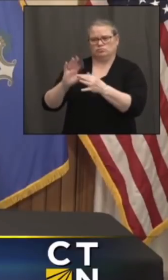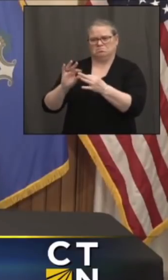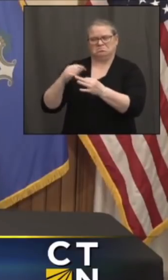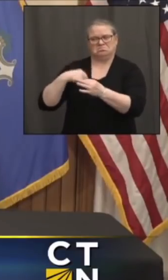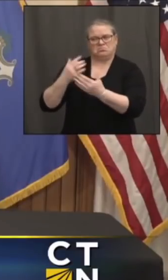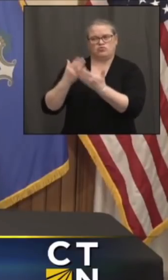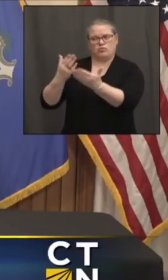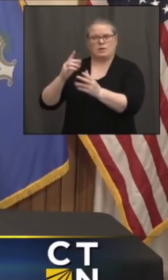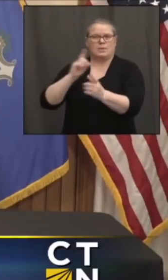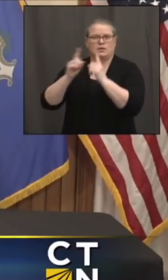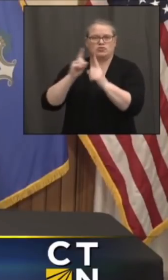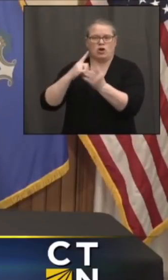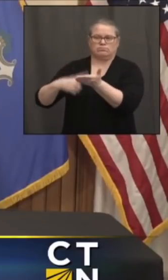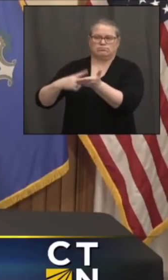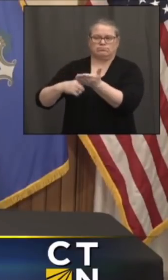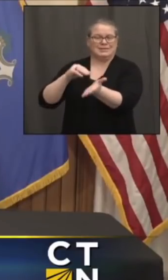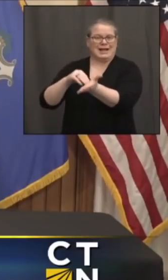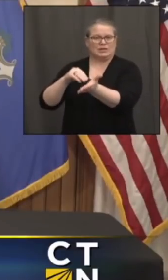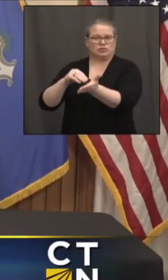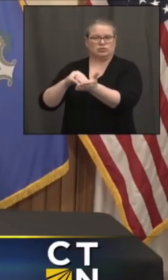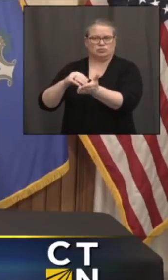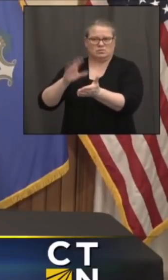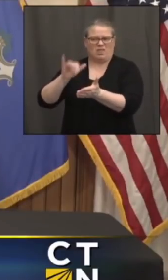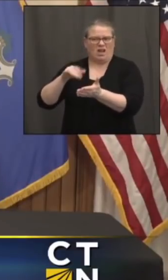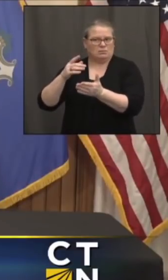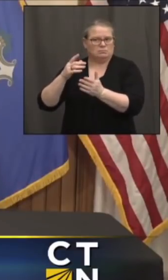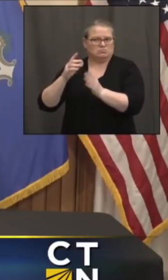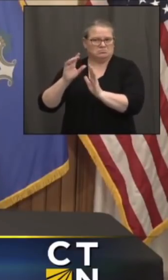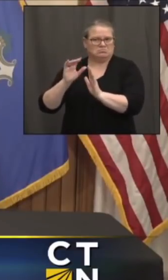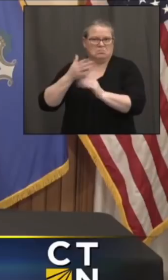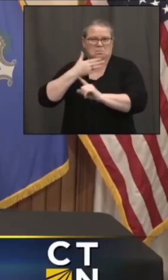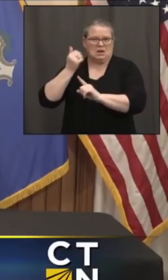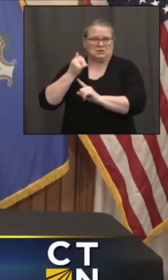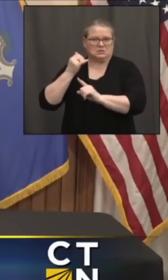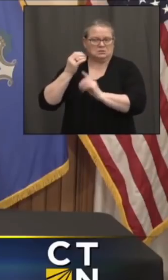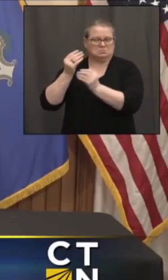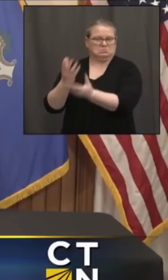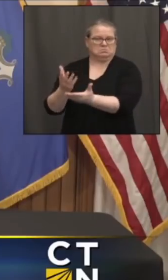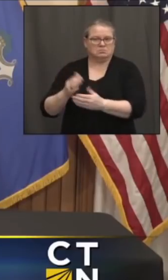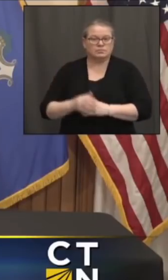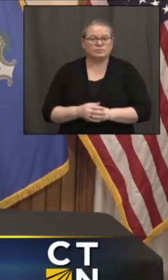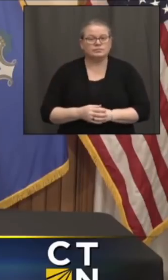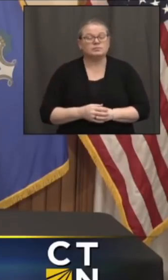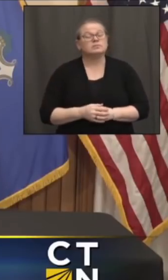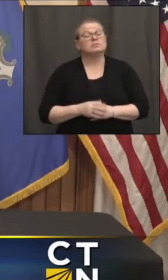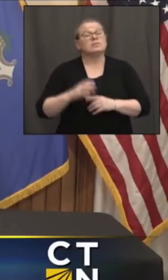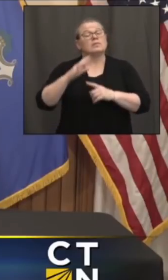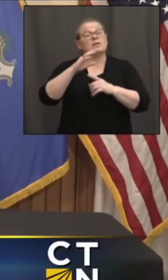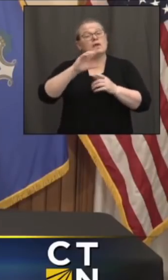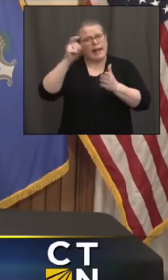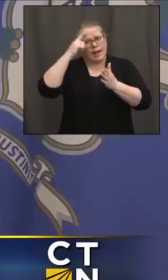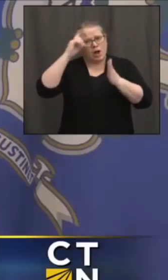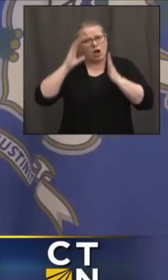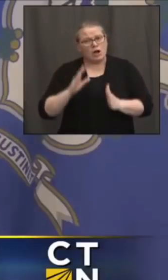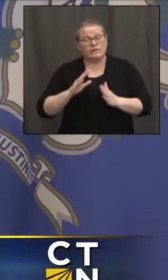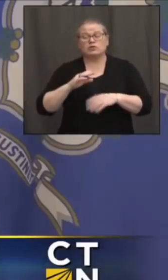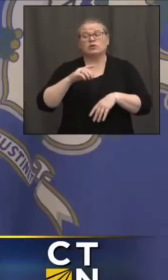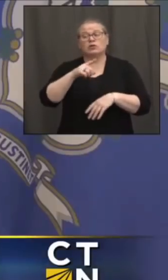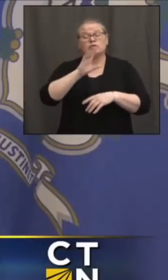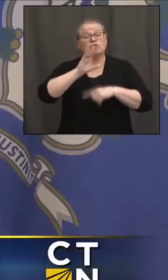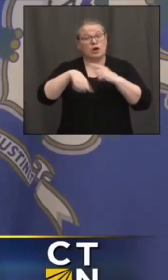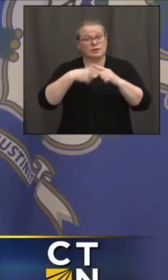spoke about two other facilities being closed. Have you named those other 2 yet? Paul, have we named them